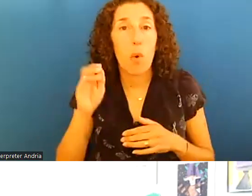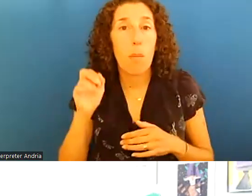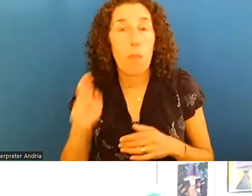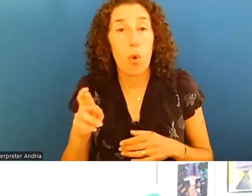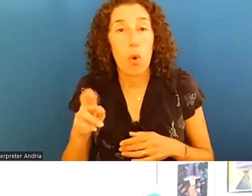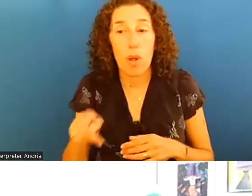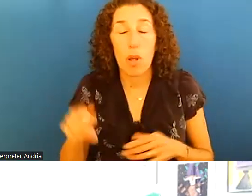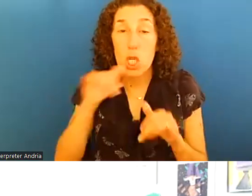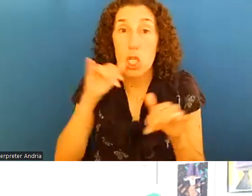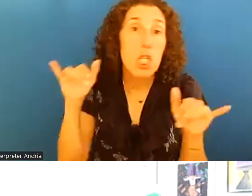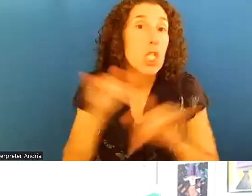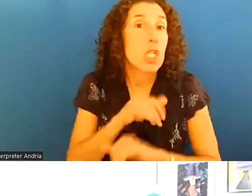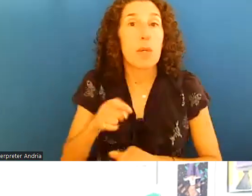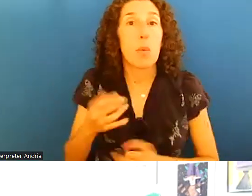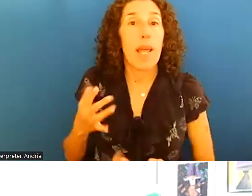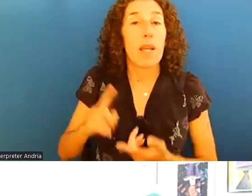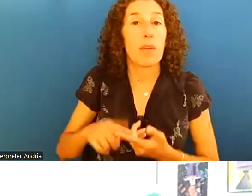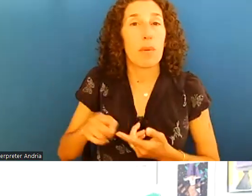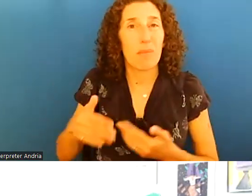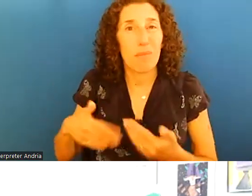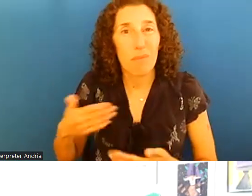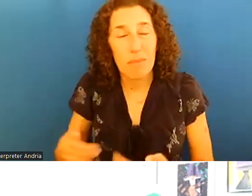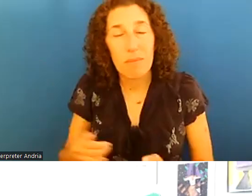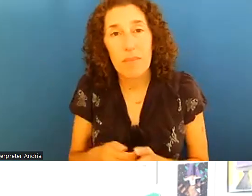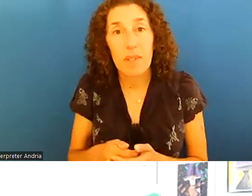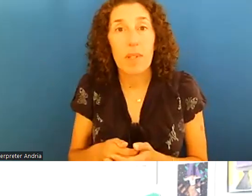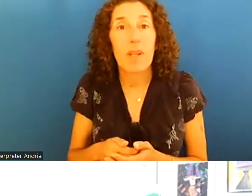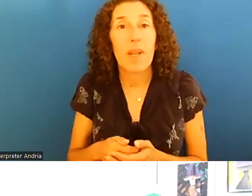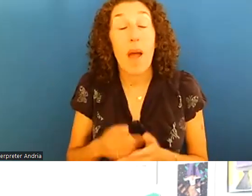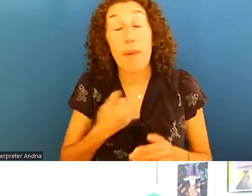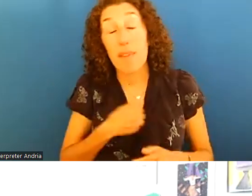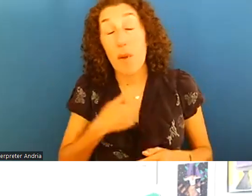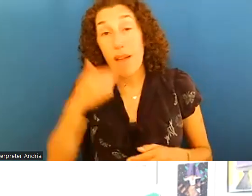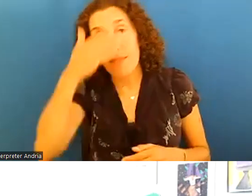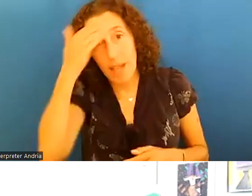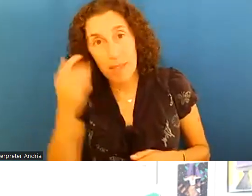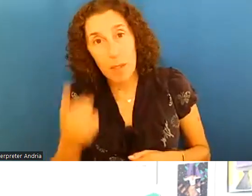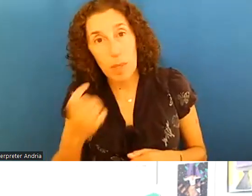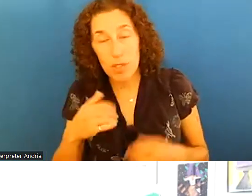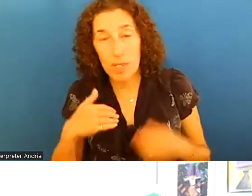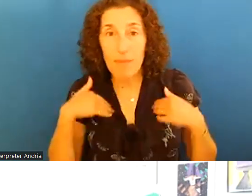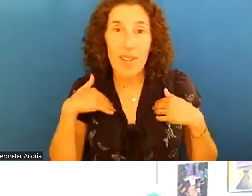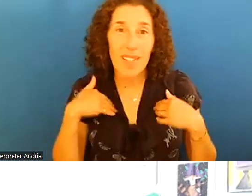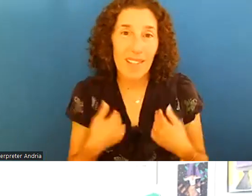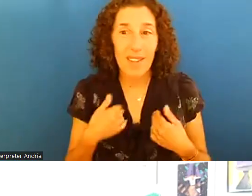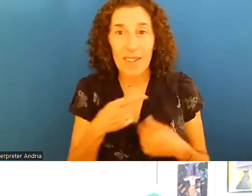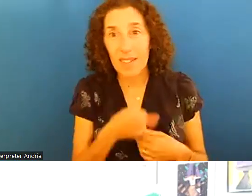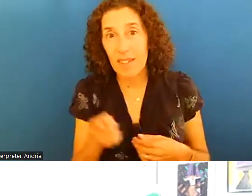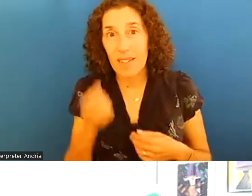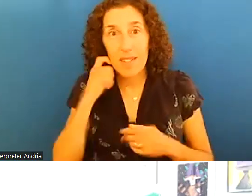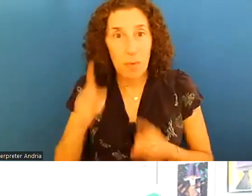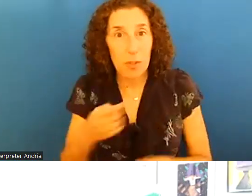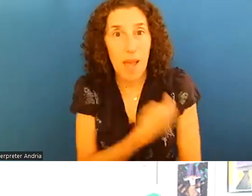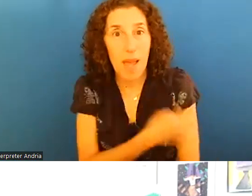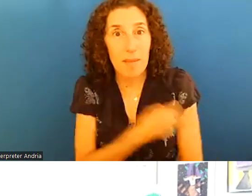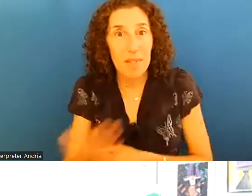But for the most part, I halfway forgot the question. I have it here, so let me get back to it. So like I said, that's how